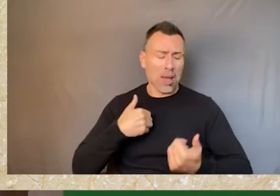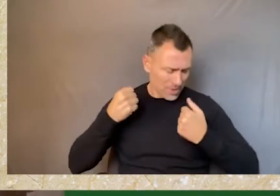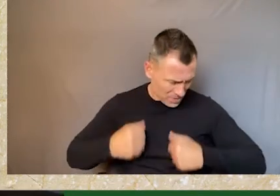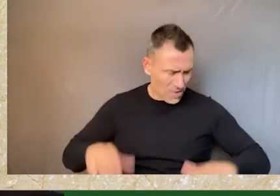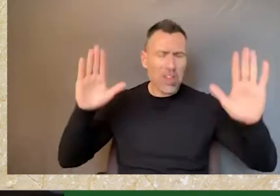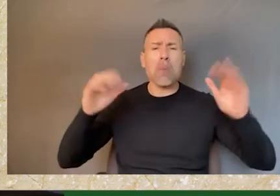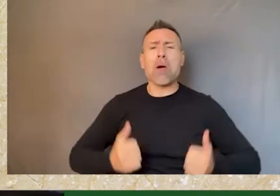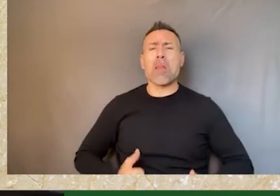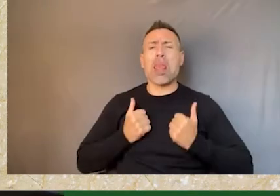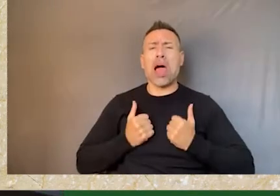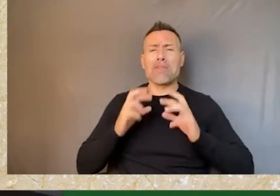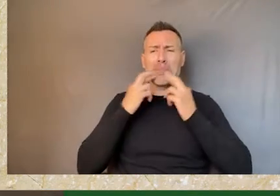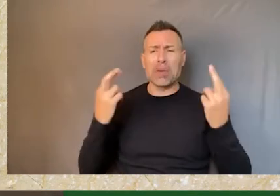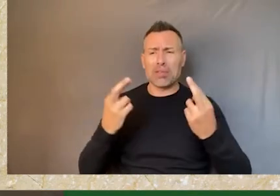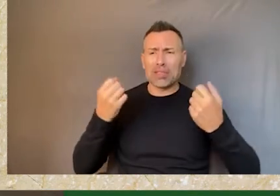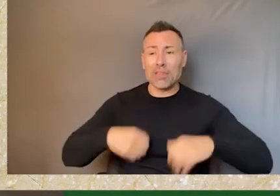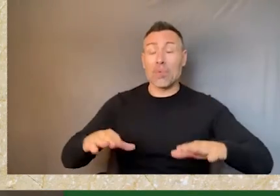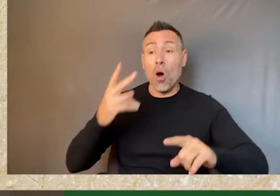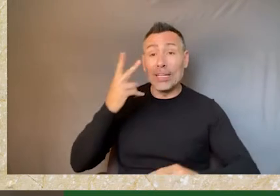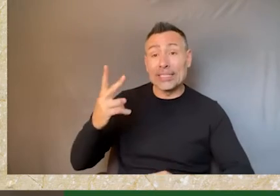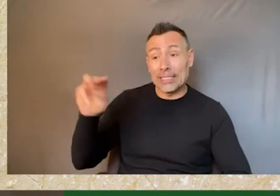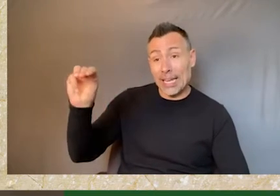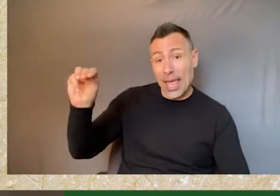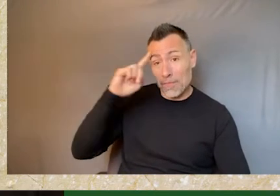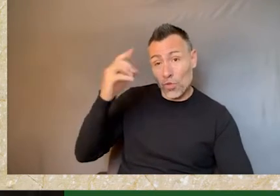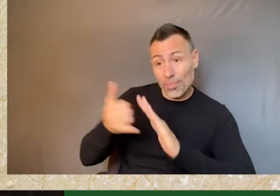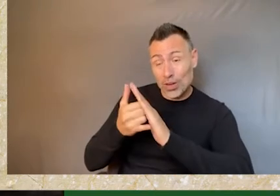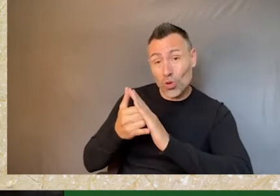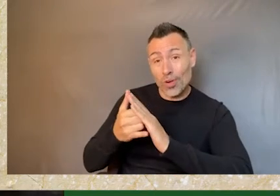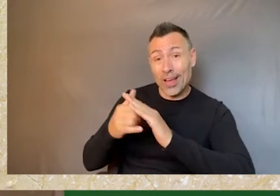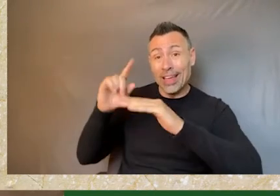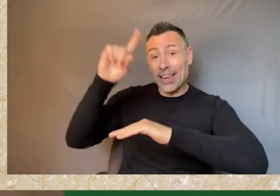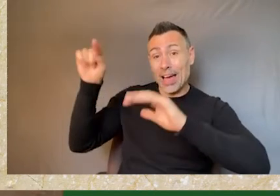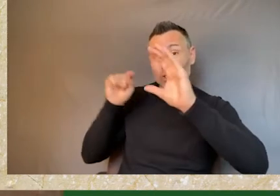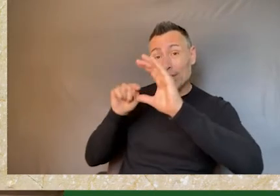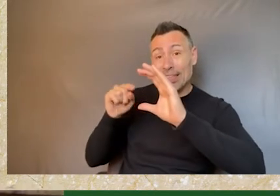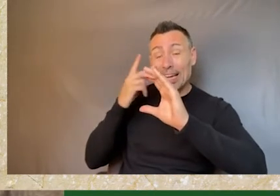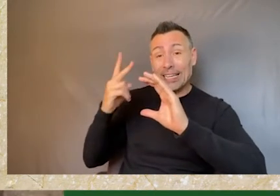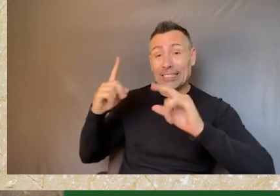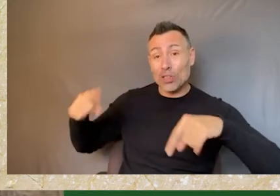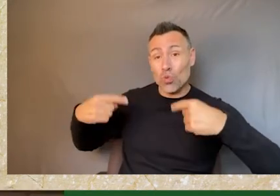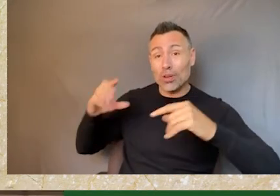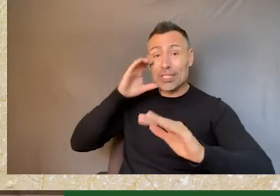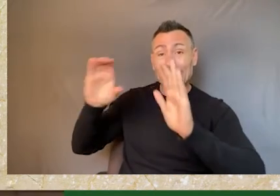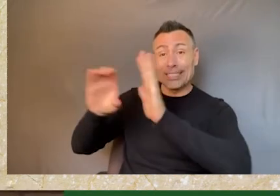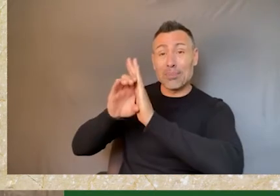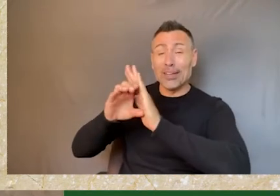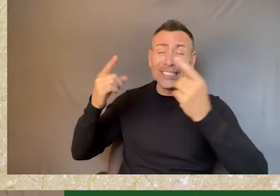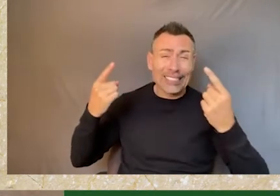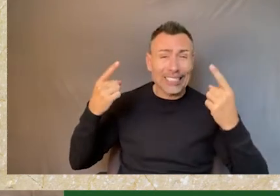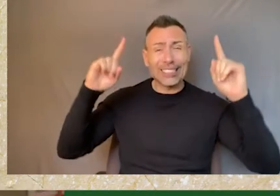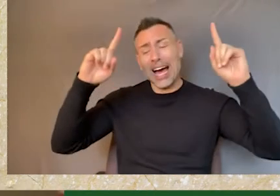bagels. I see an M. There's a little wheelchair underneath the M. Ta-da! An